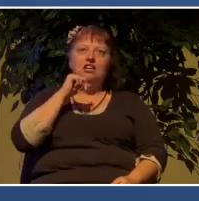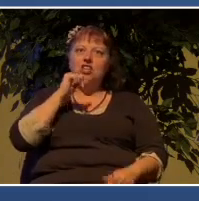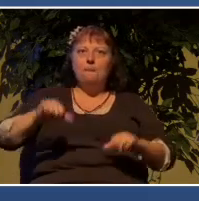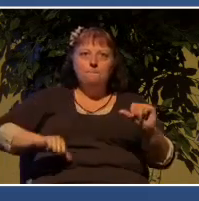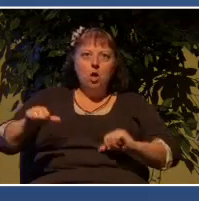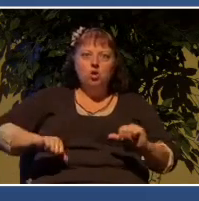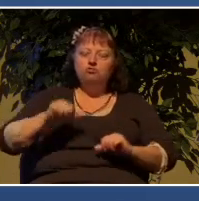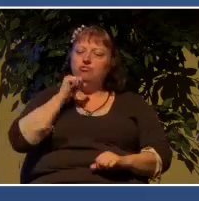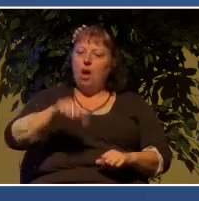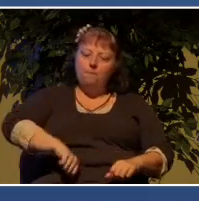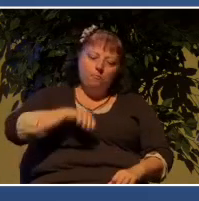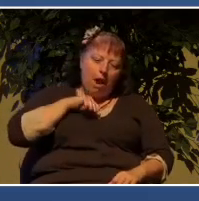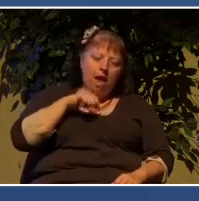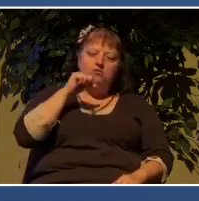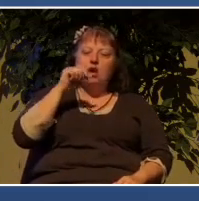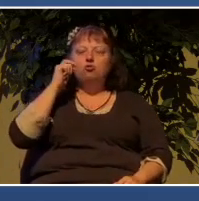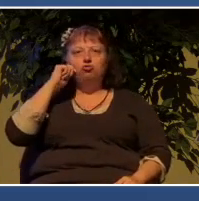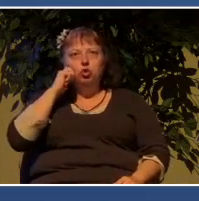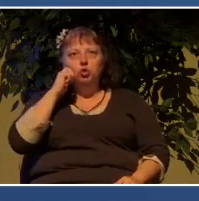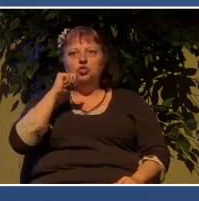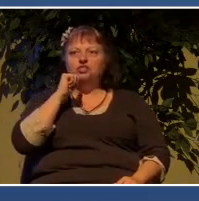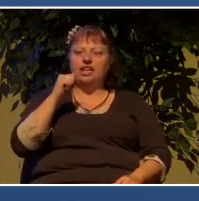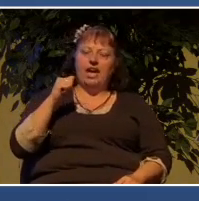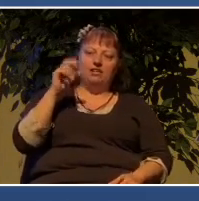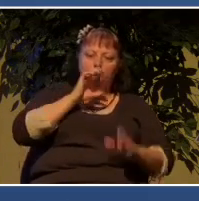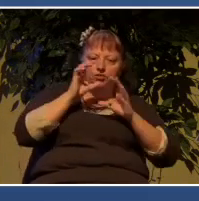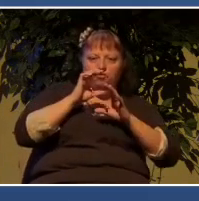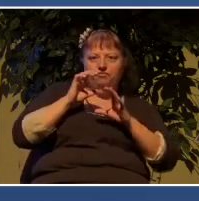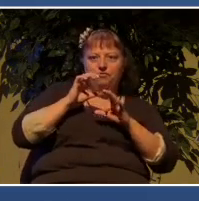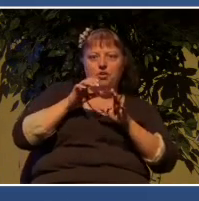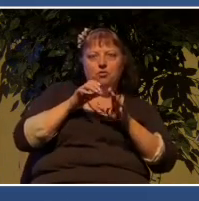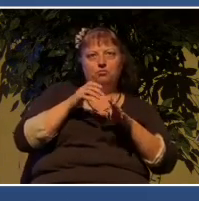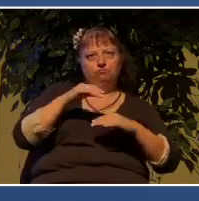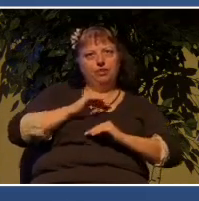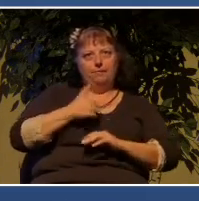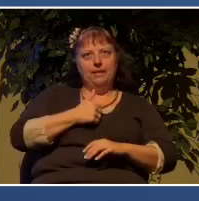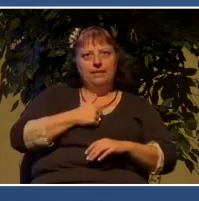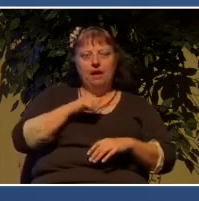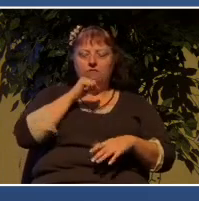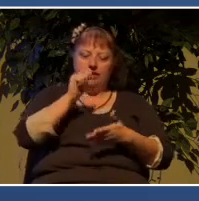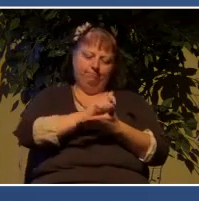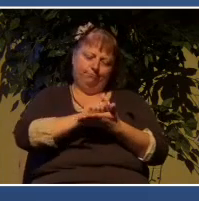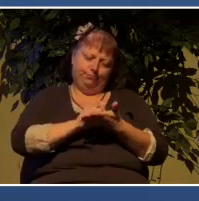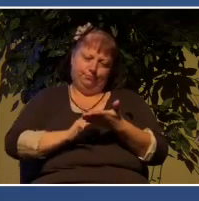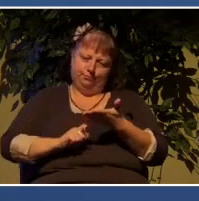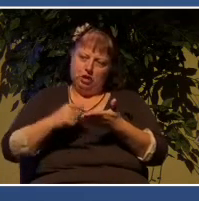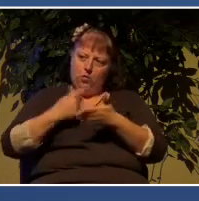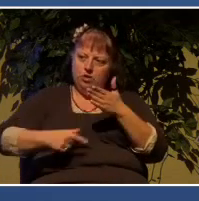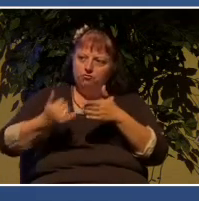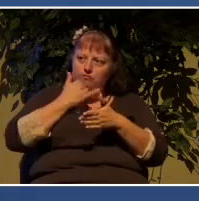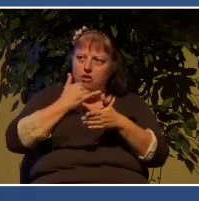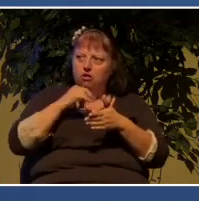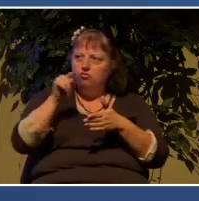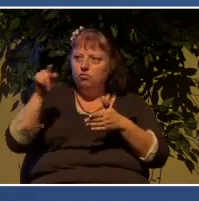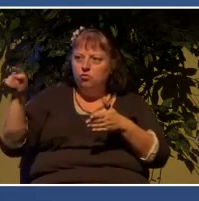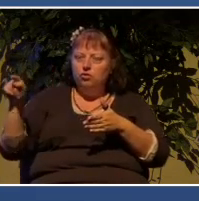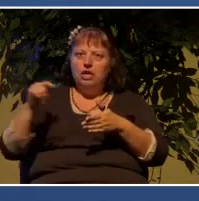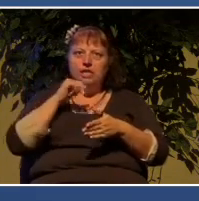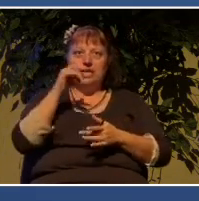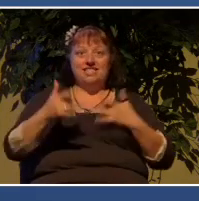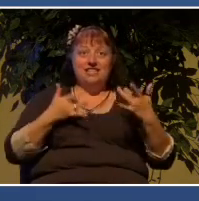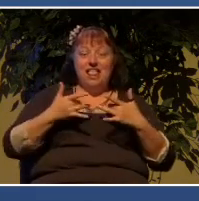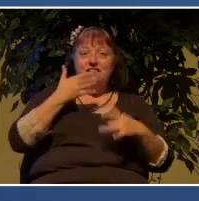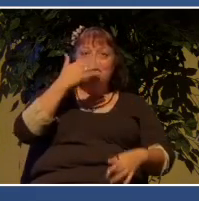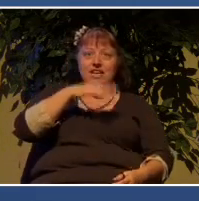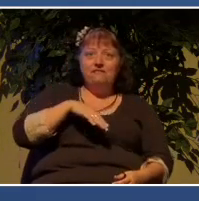it is not proud, it is not rude, it's not self-seeking, it's not easily angered, it keeps no record of wrongs, does not delight in evil, rejoices with